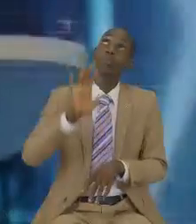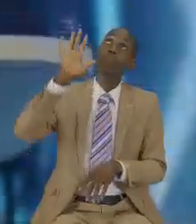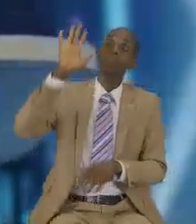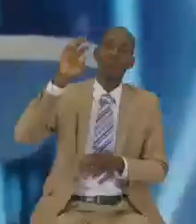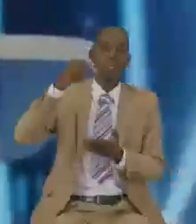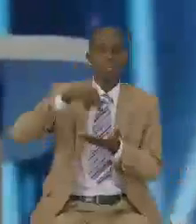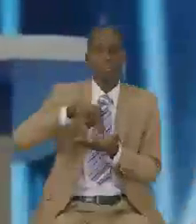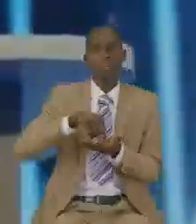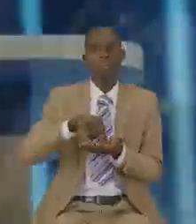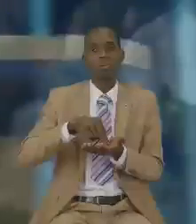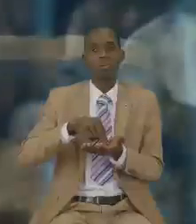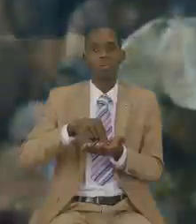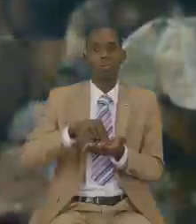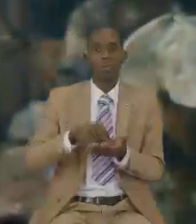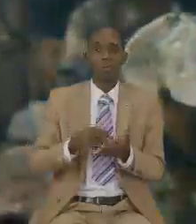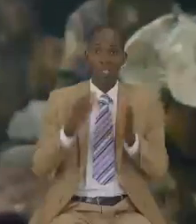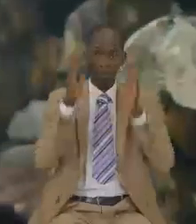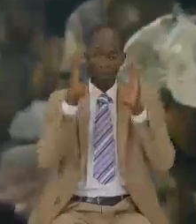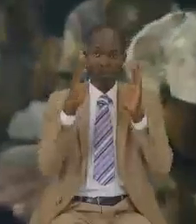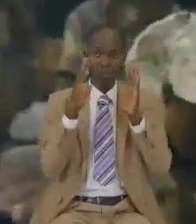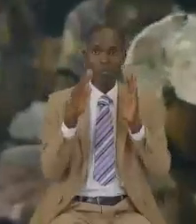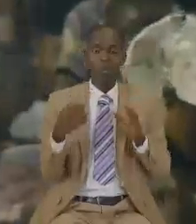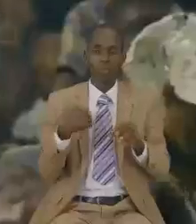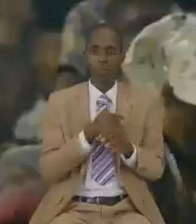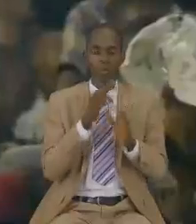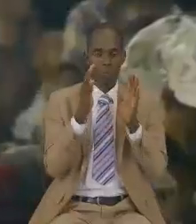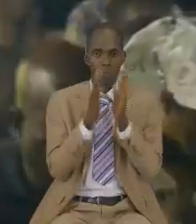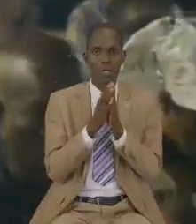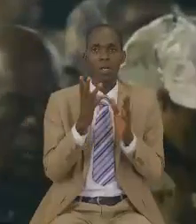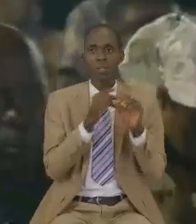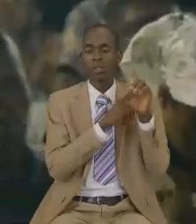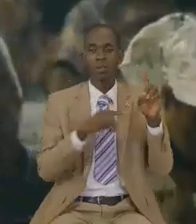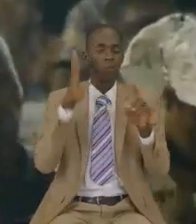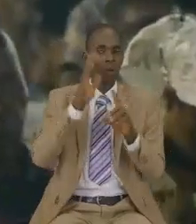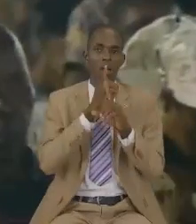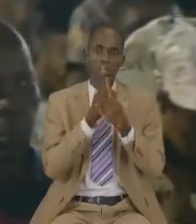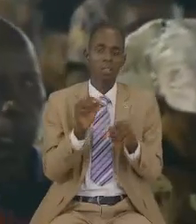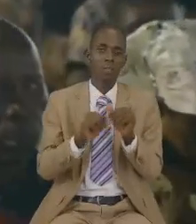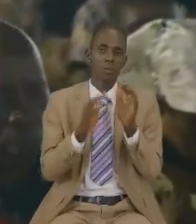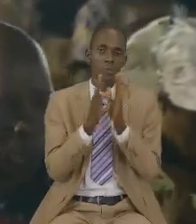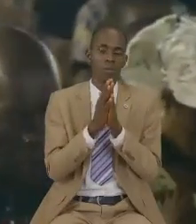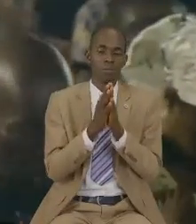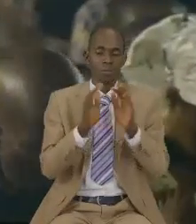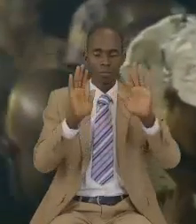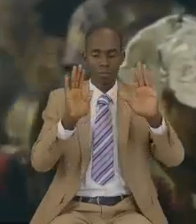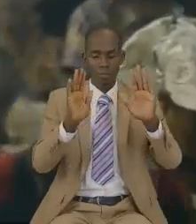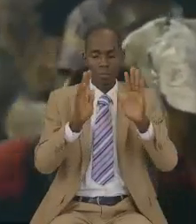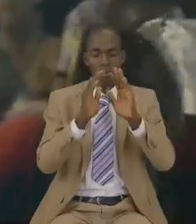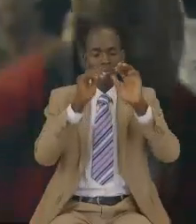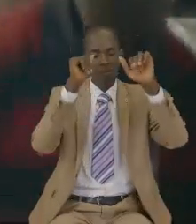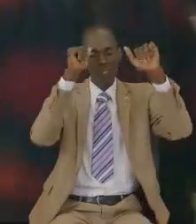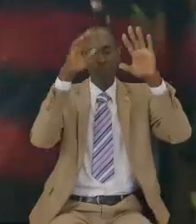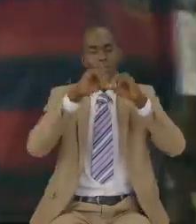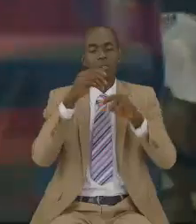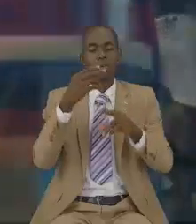now. We're praying, and the Lord is going to answer every prayer that is prayed for you. Father, in the mighty name of